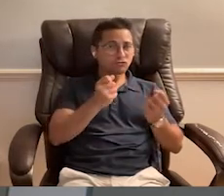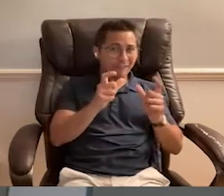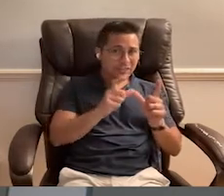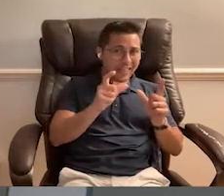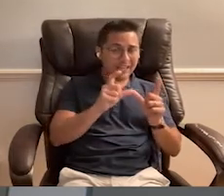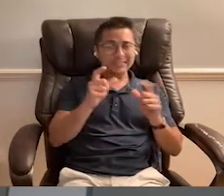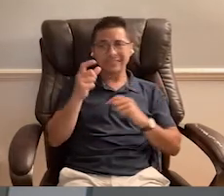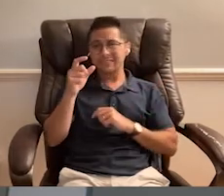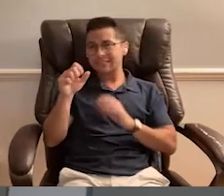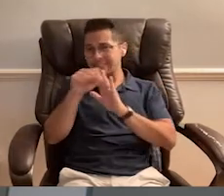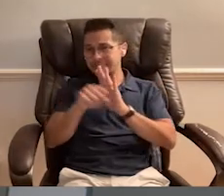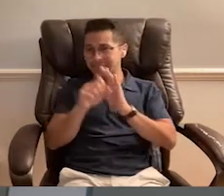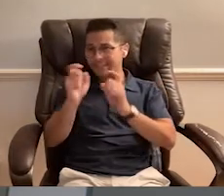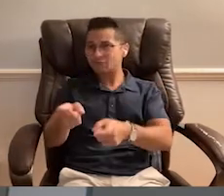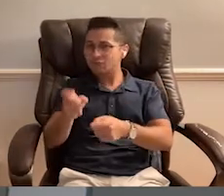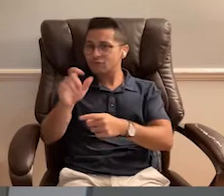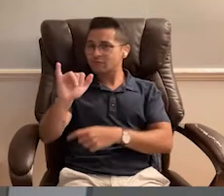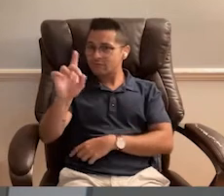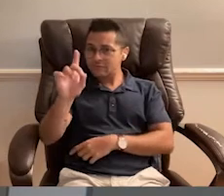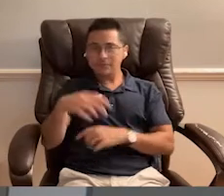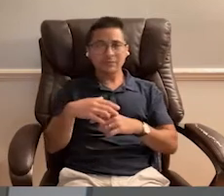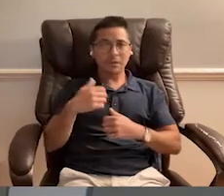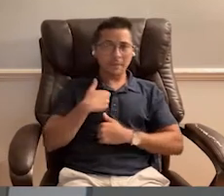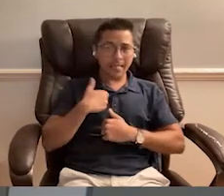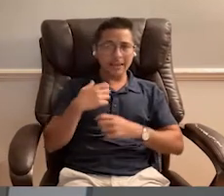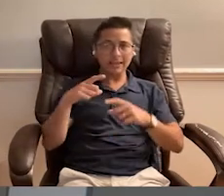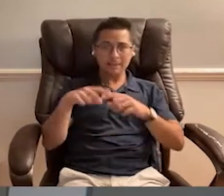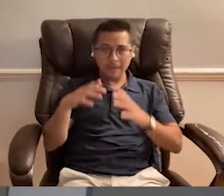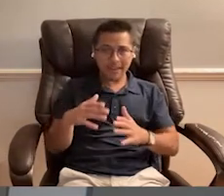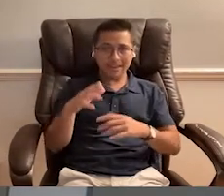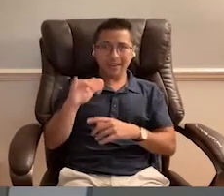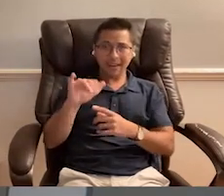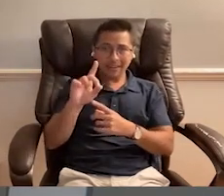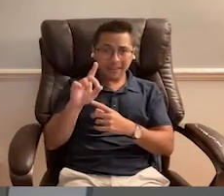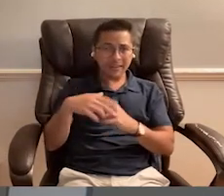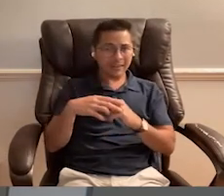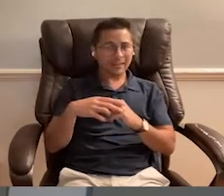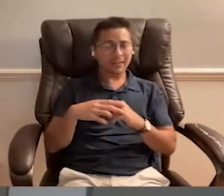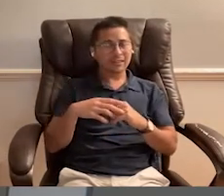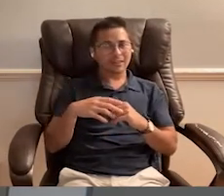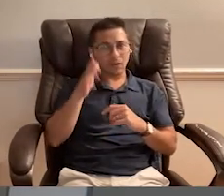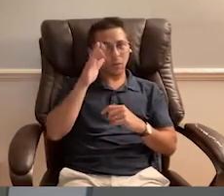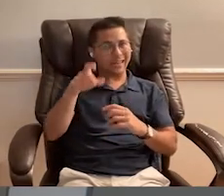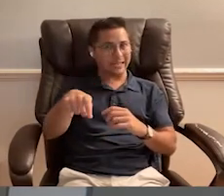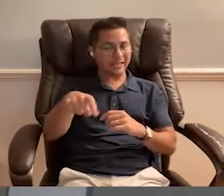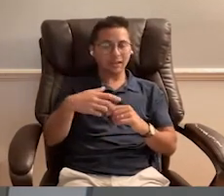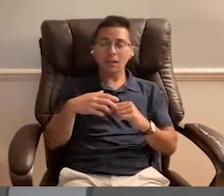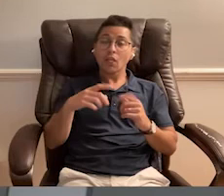alien card, a state driver's license or a state issued ID, a military dependent